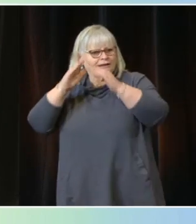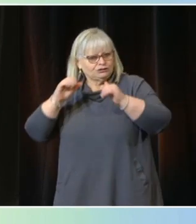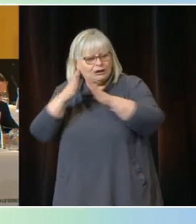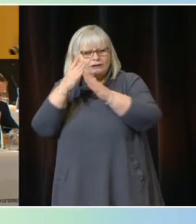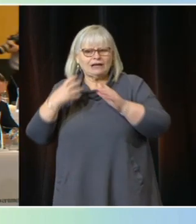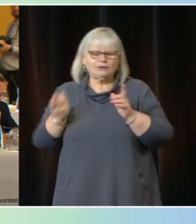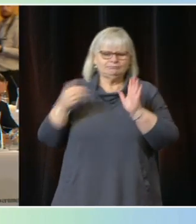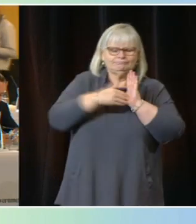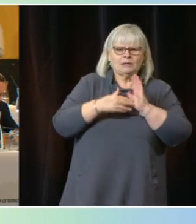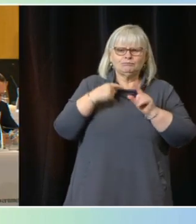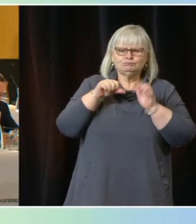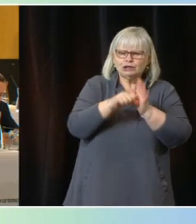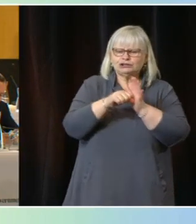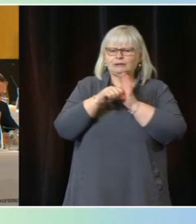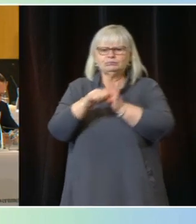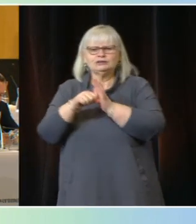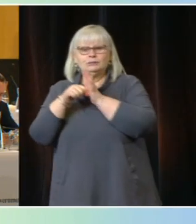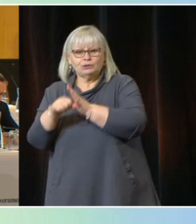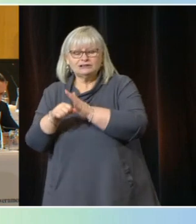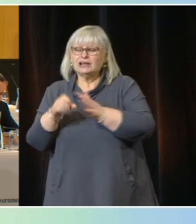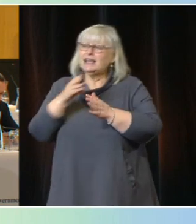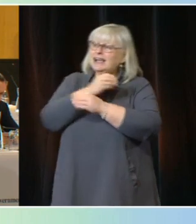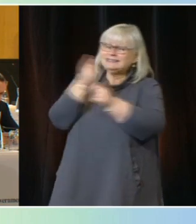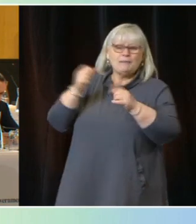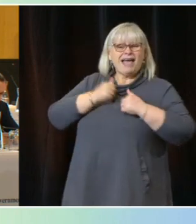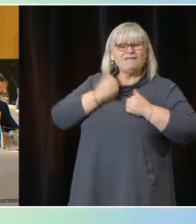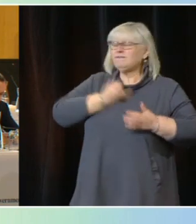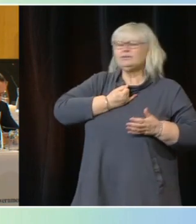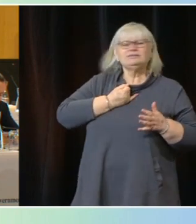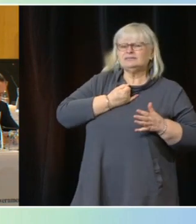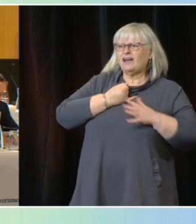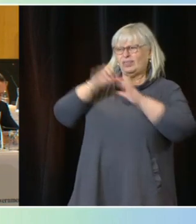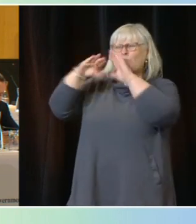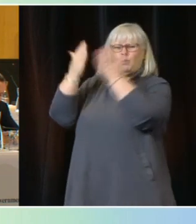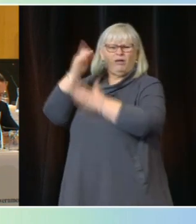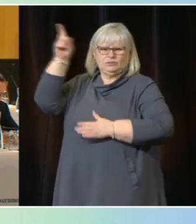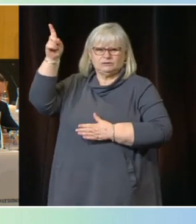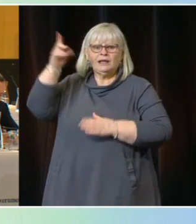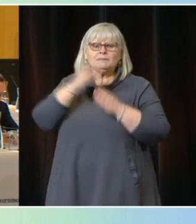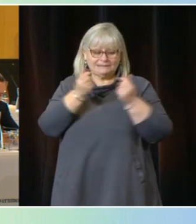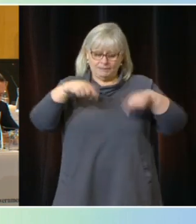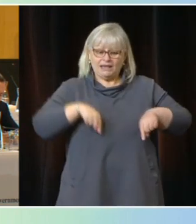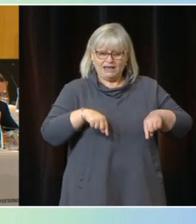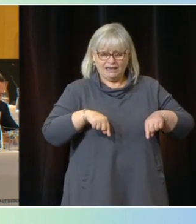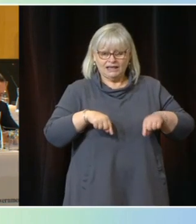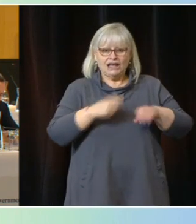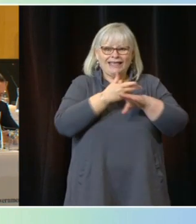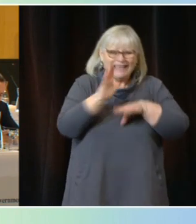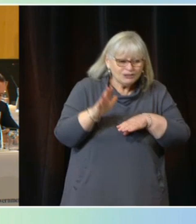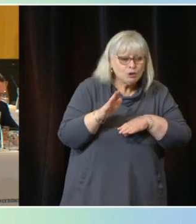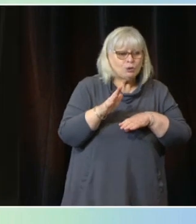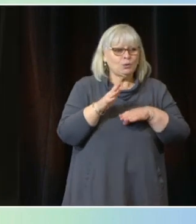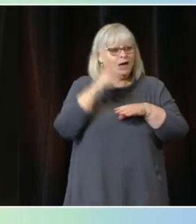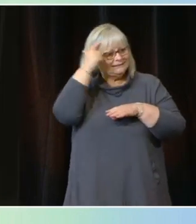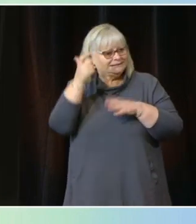well some of them are imposed on us by the world but some of them are homegrown some of them are new but many of